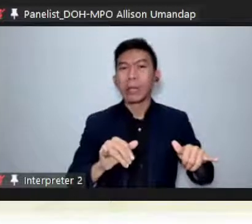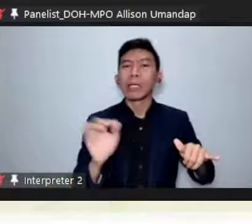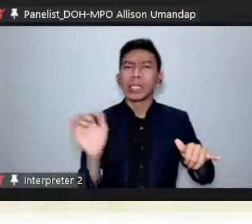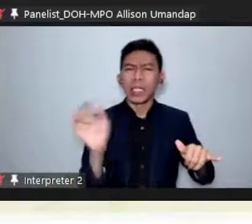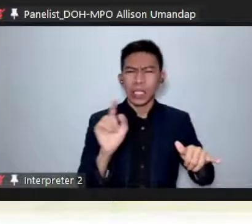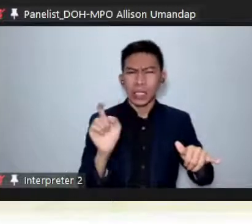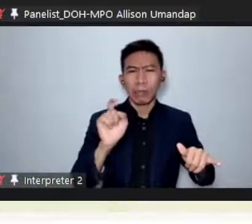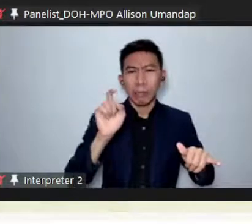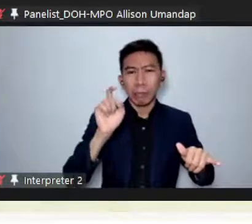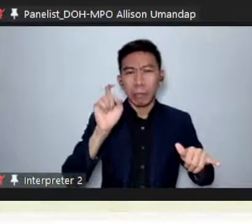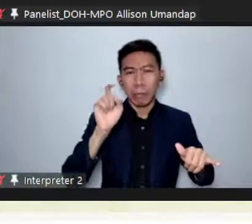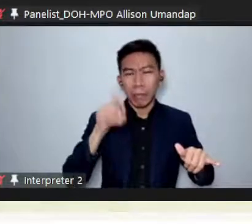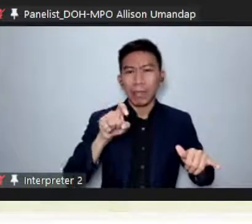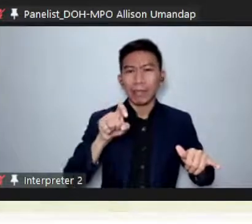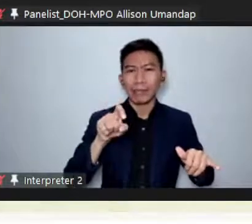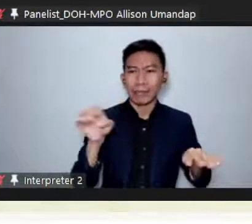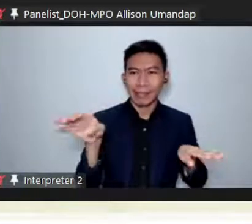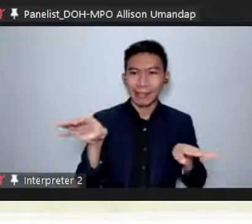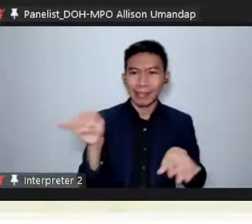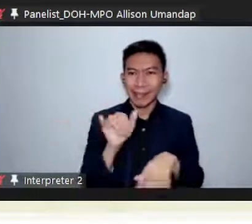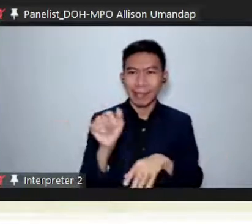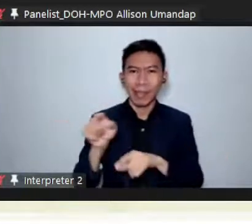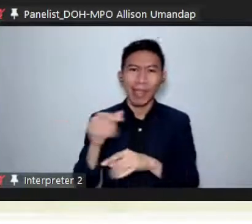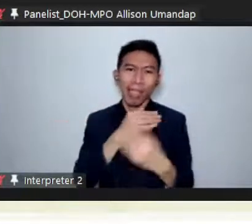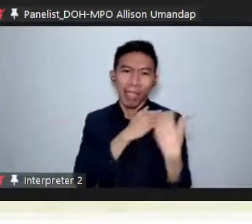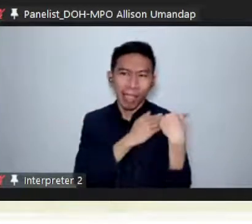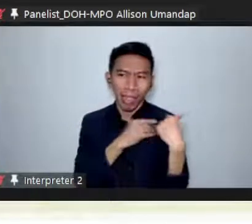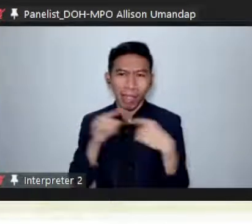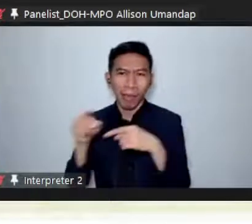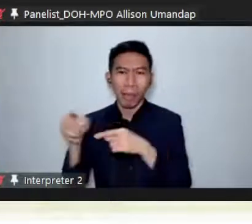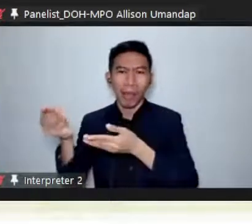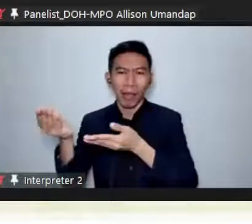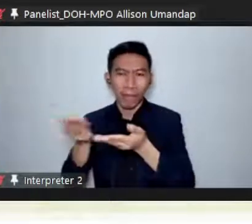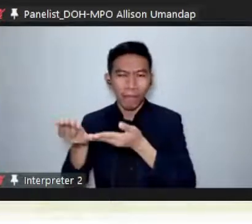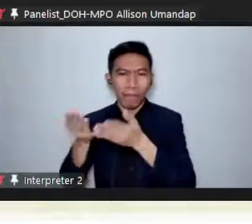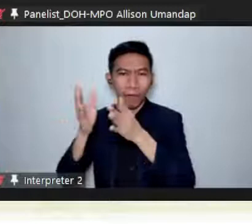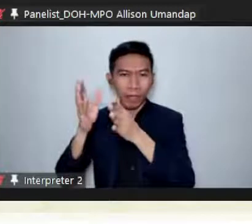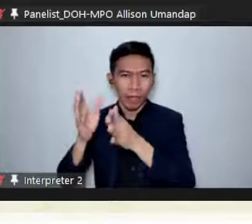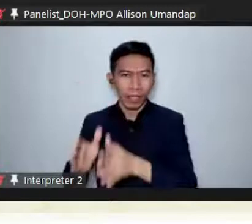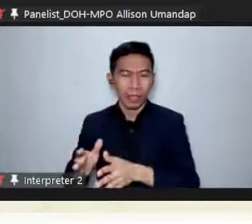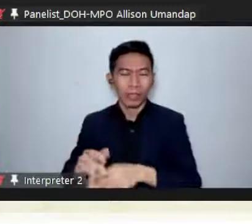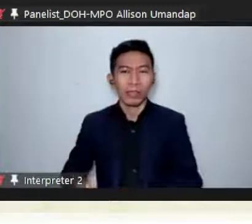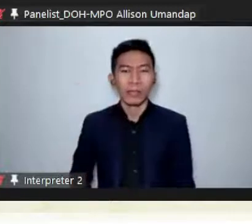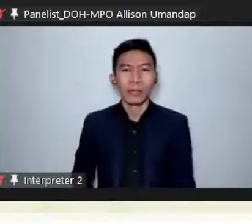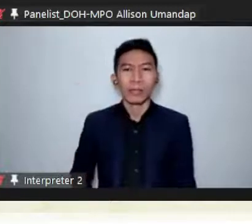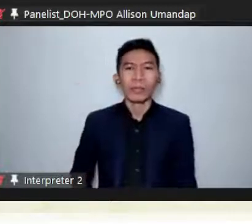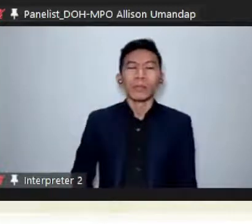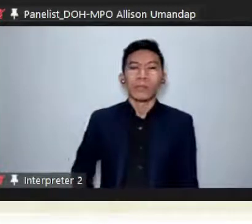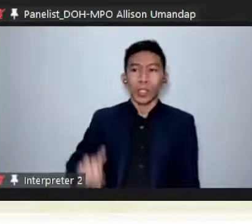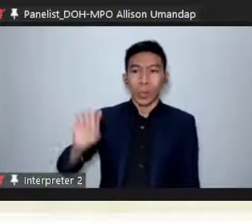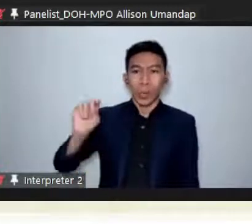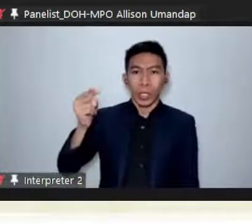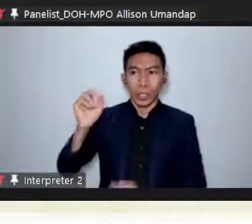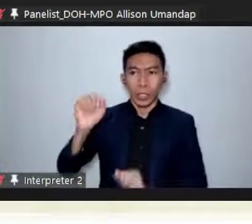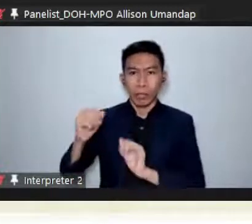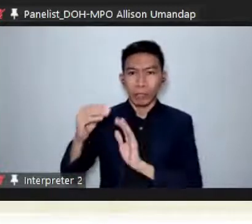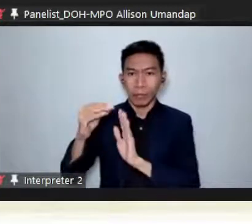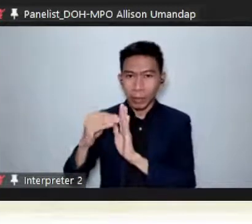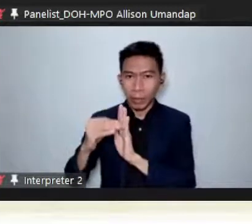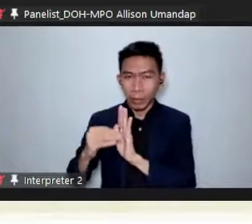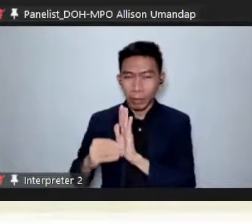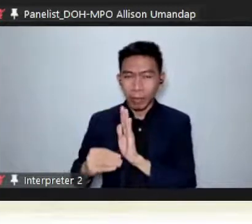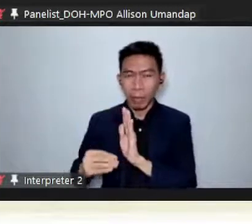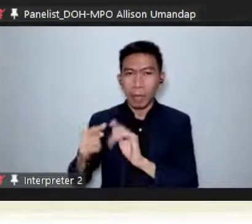care providers. No? Because probably the oncologist can submit their data to us, but we will likely need